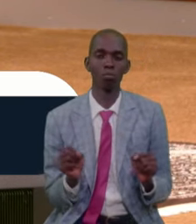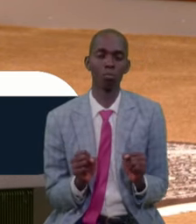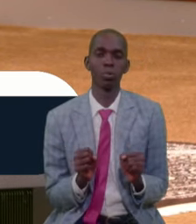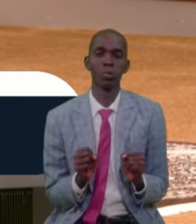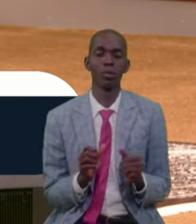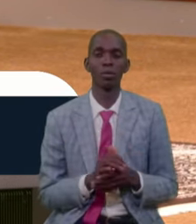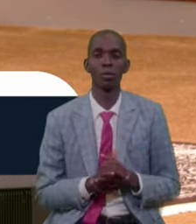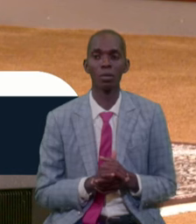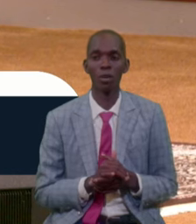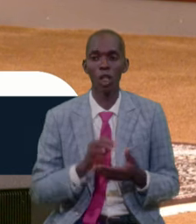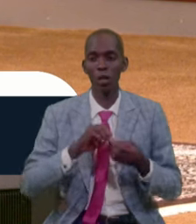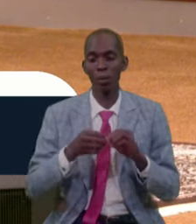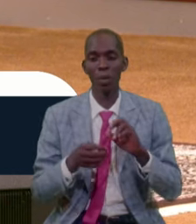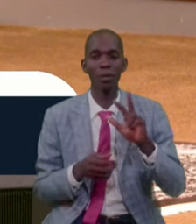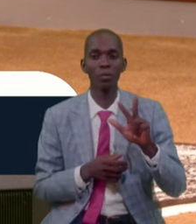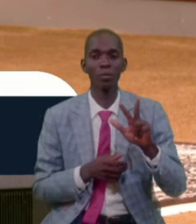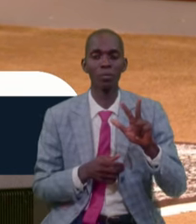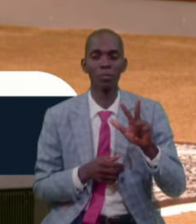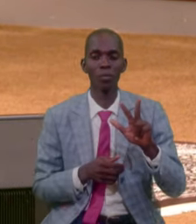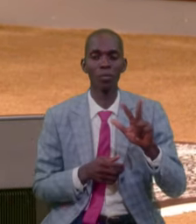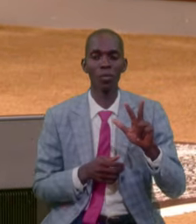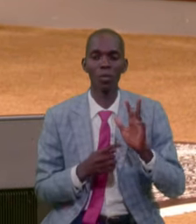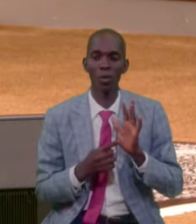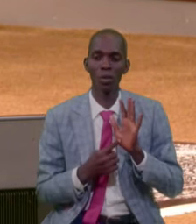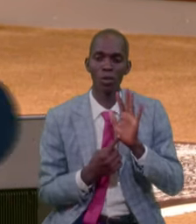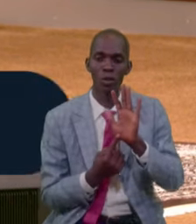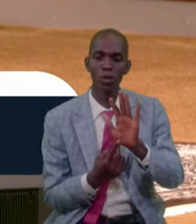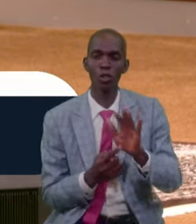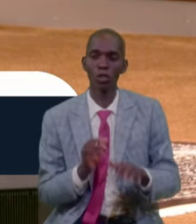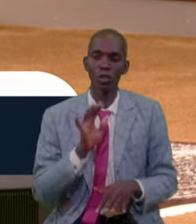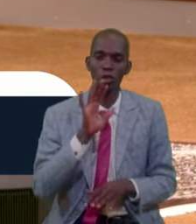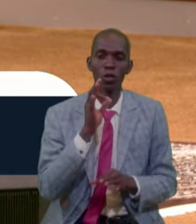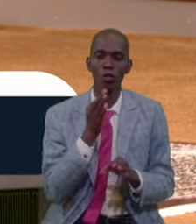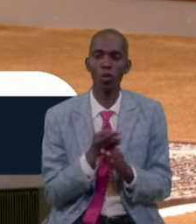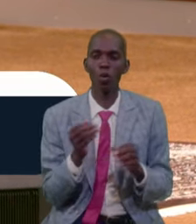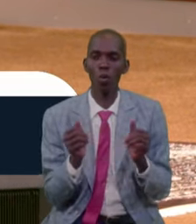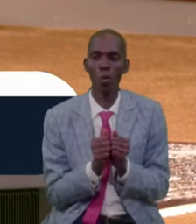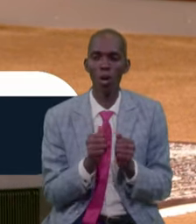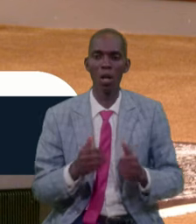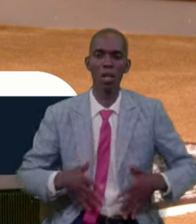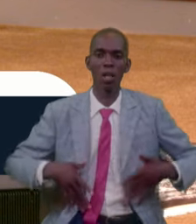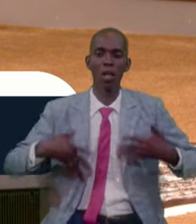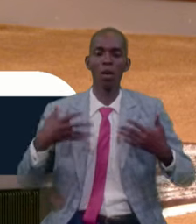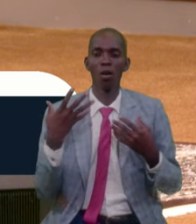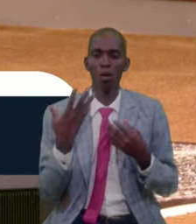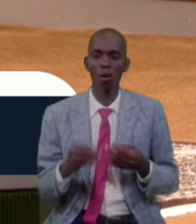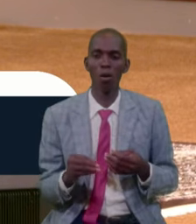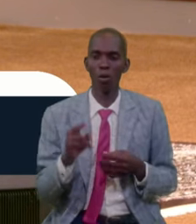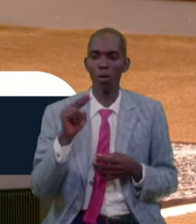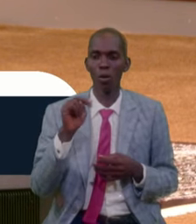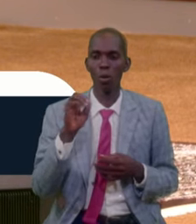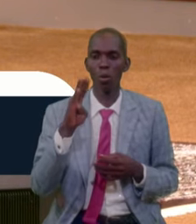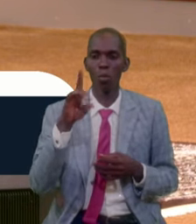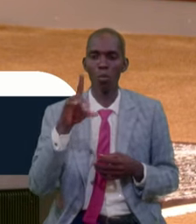trembling. Number three, express your faith with a life of